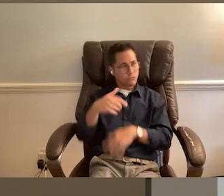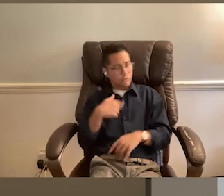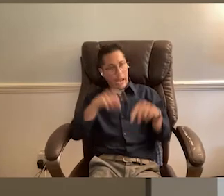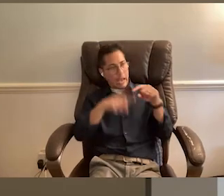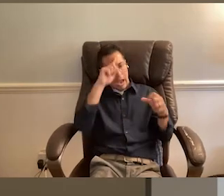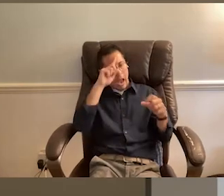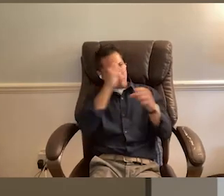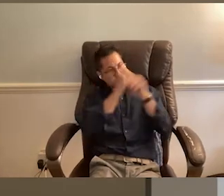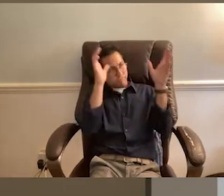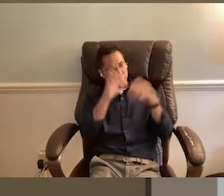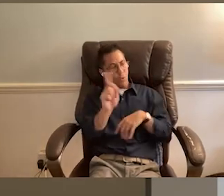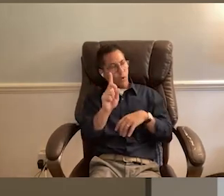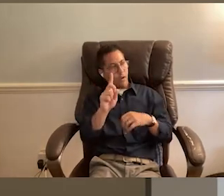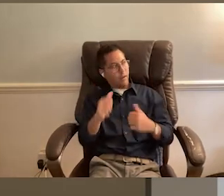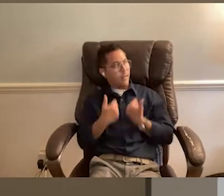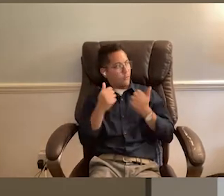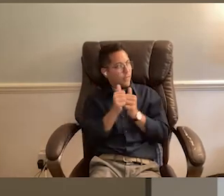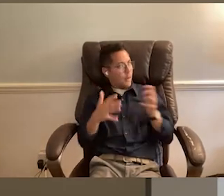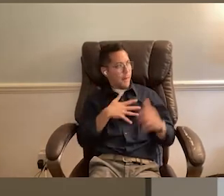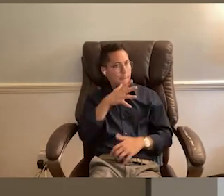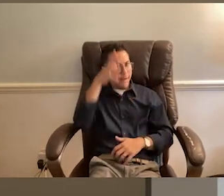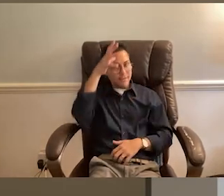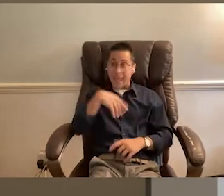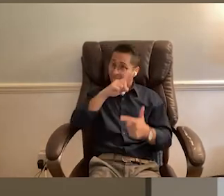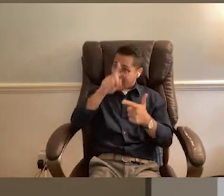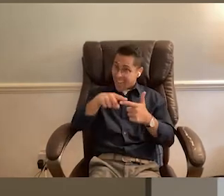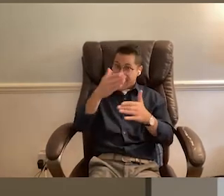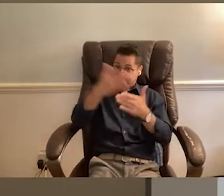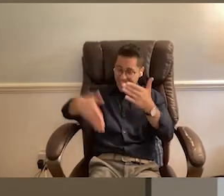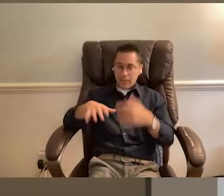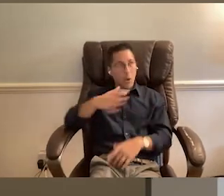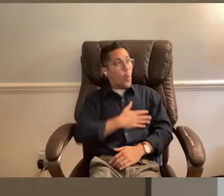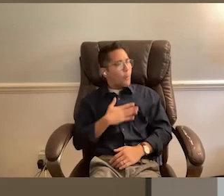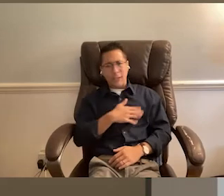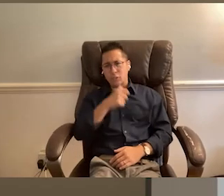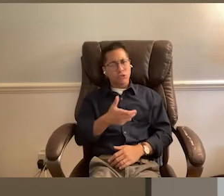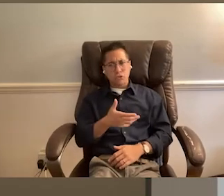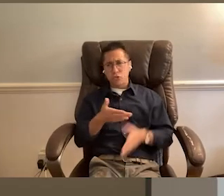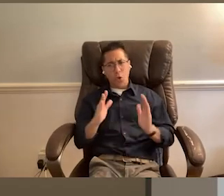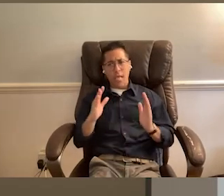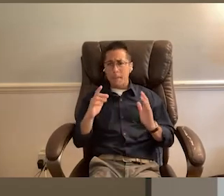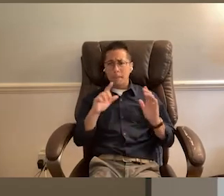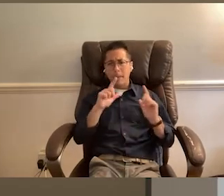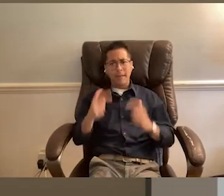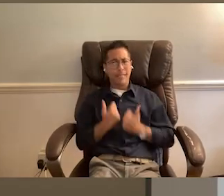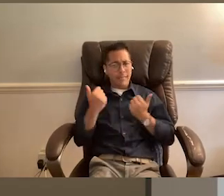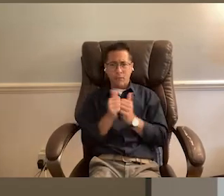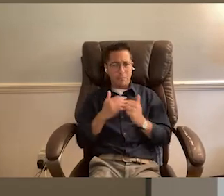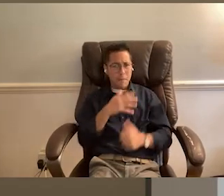years, our students, even the ones who have not done a residential program, most of them are like, Key, I can't go back to living with my